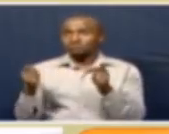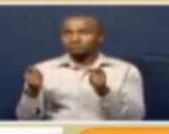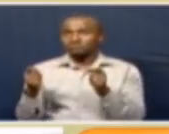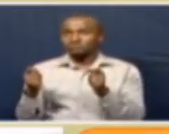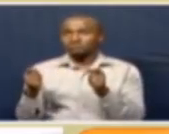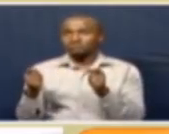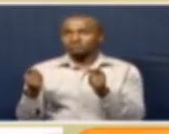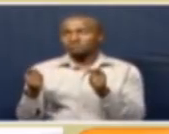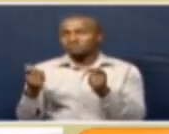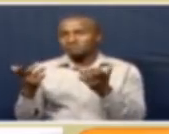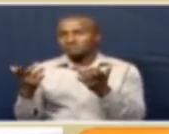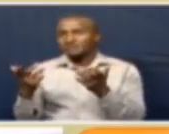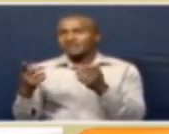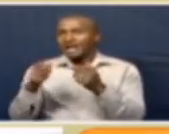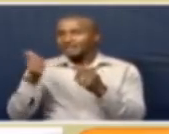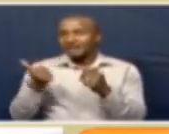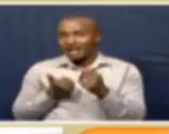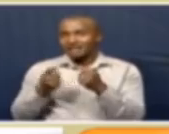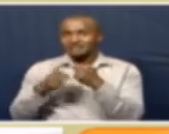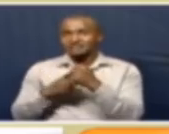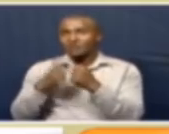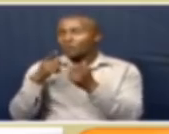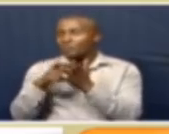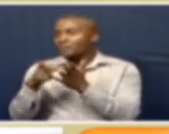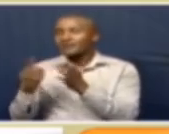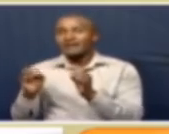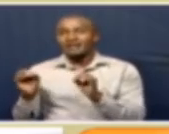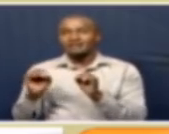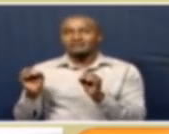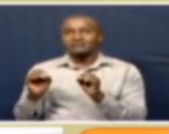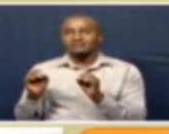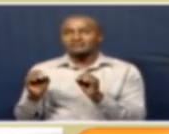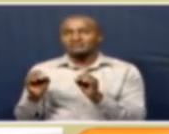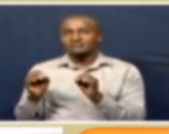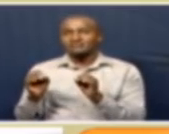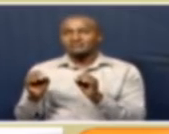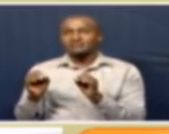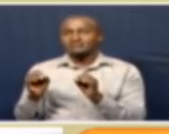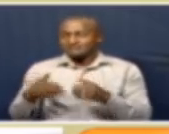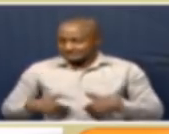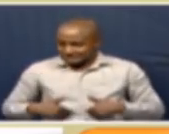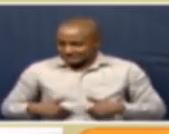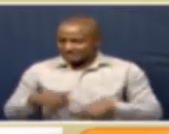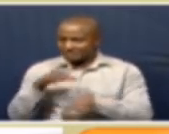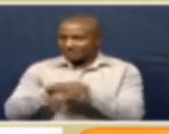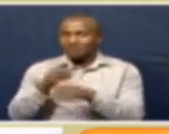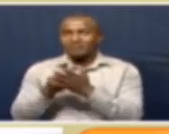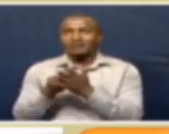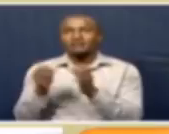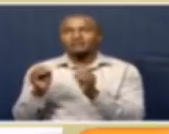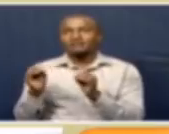there's probably six girls inside there who are not getting paid. Models are sleeping hungry. They don't have money.